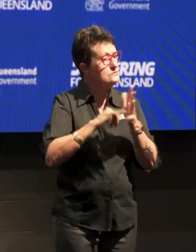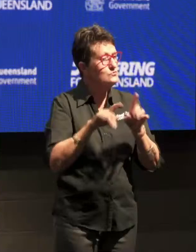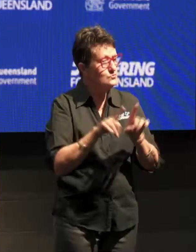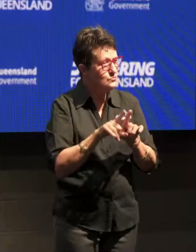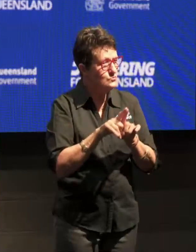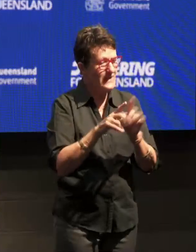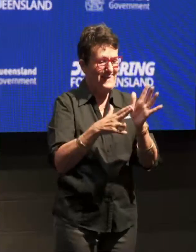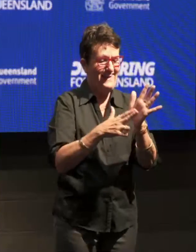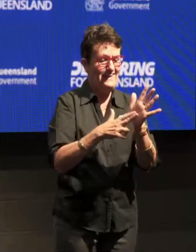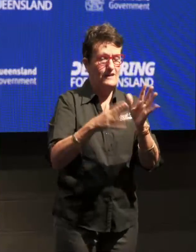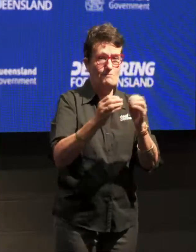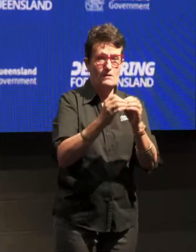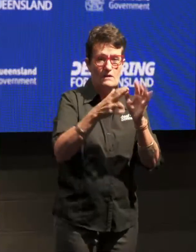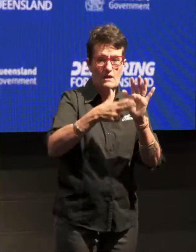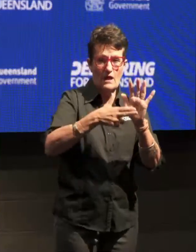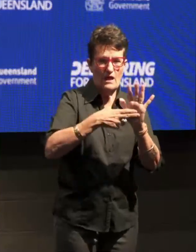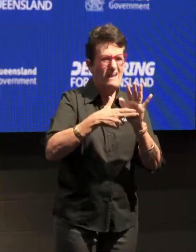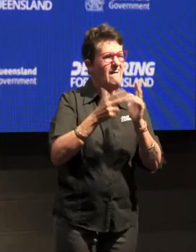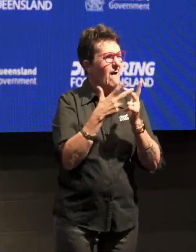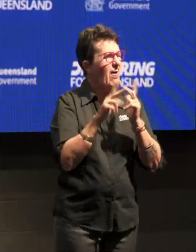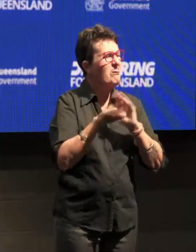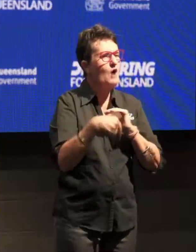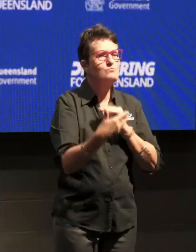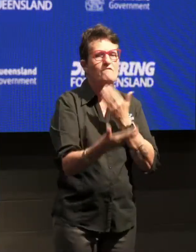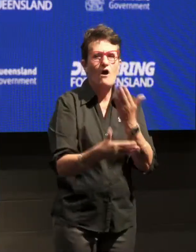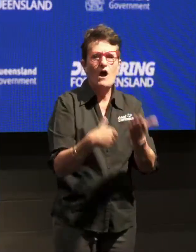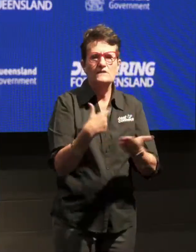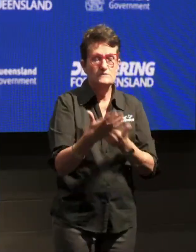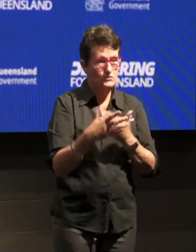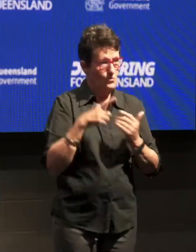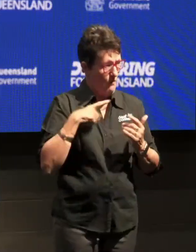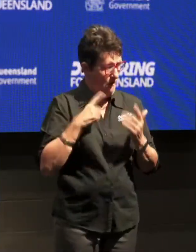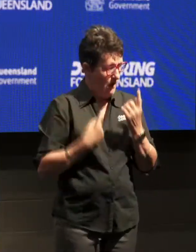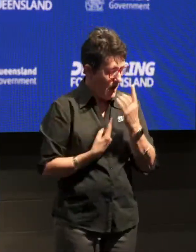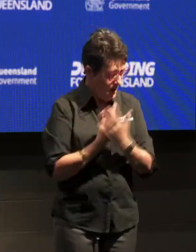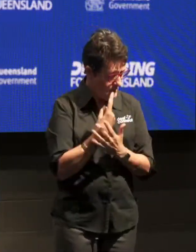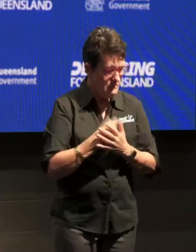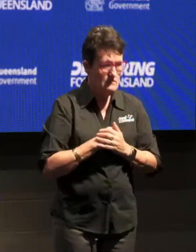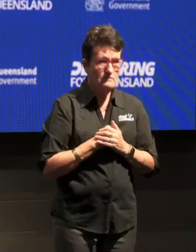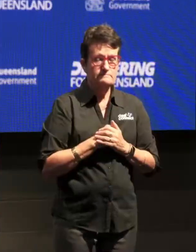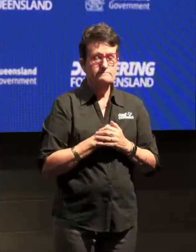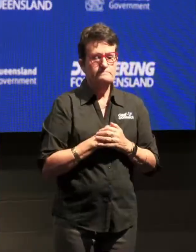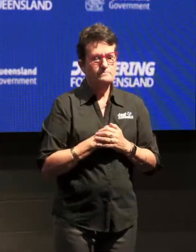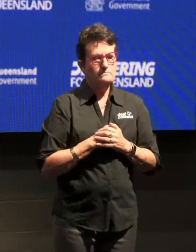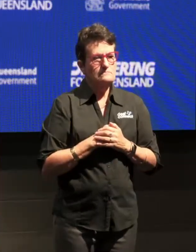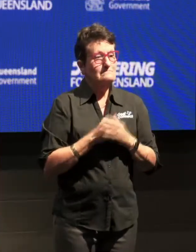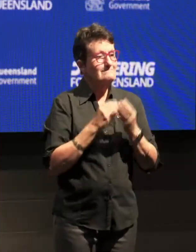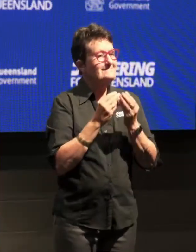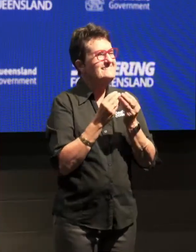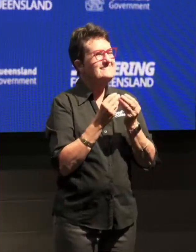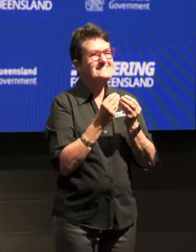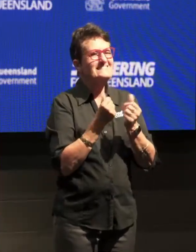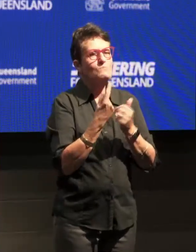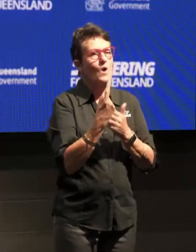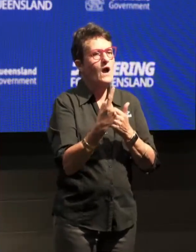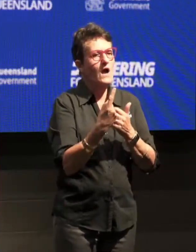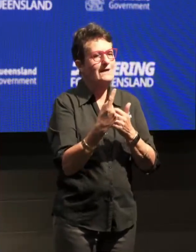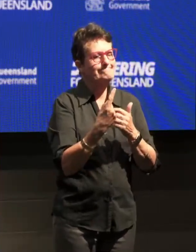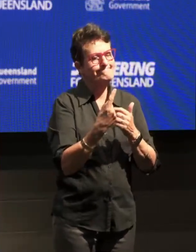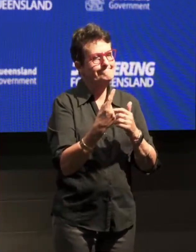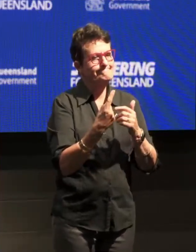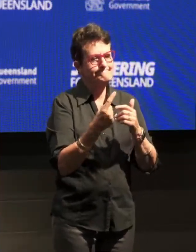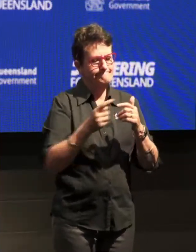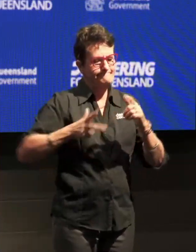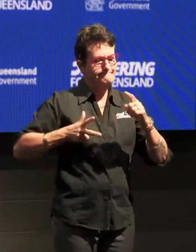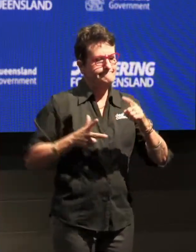as NBN and those providers because of what has happened. And what's happened is somebody has cut